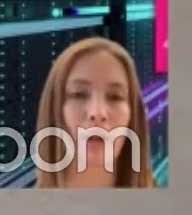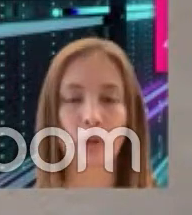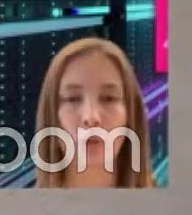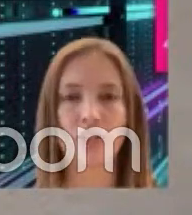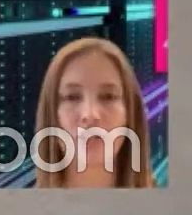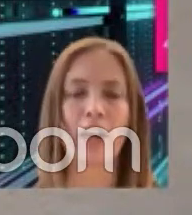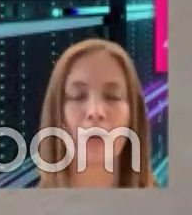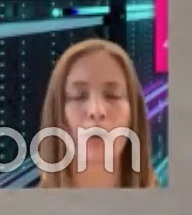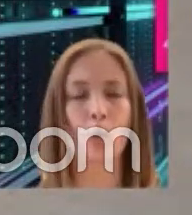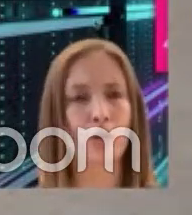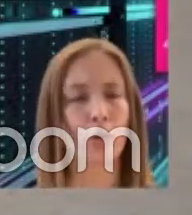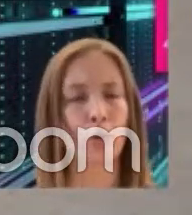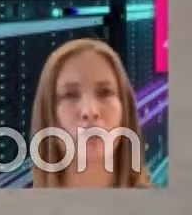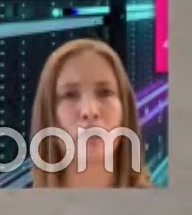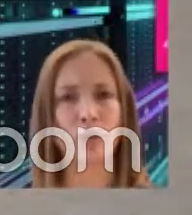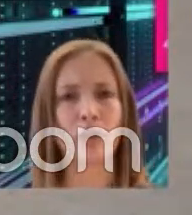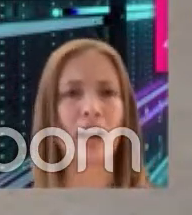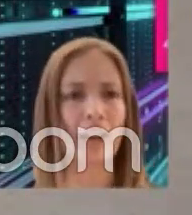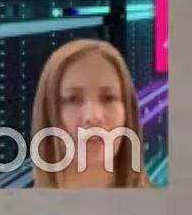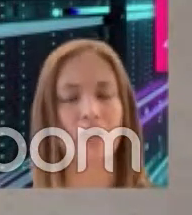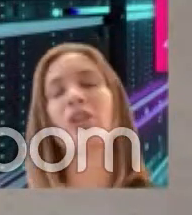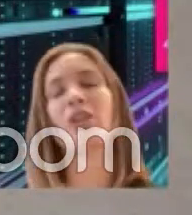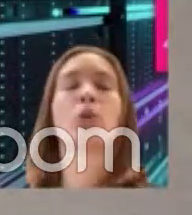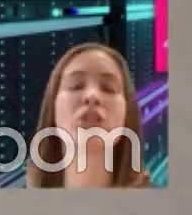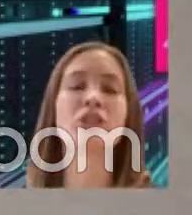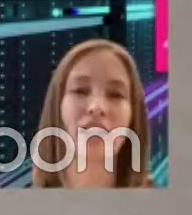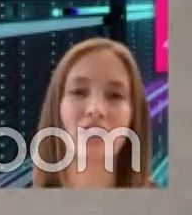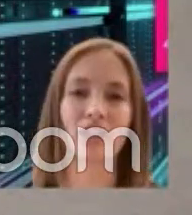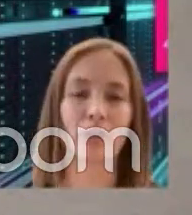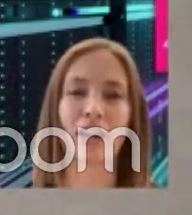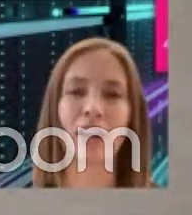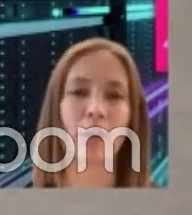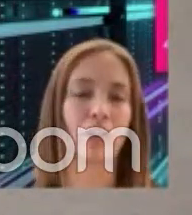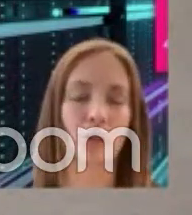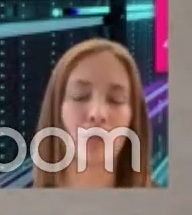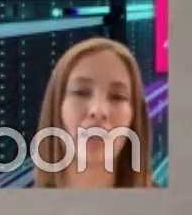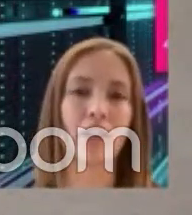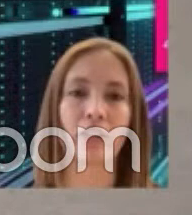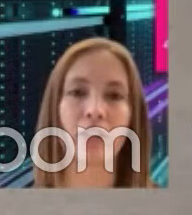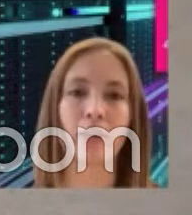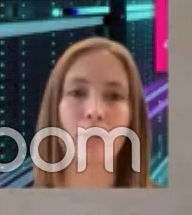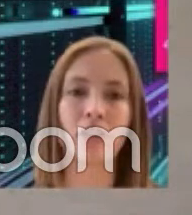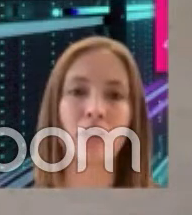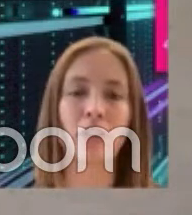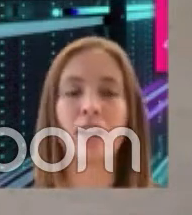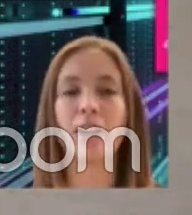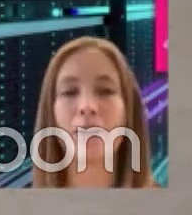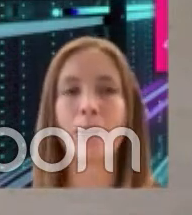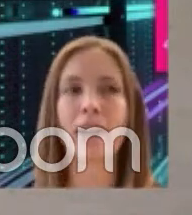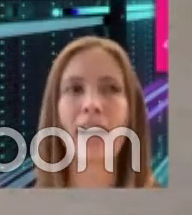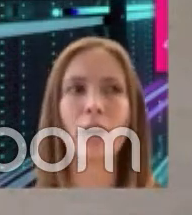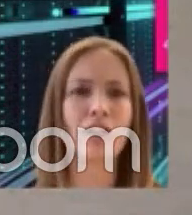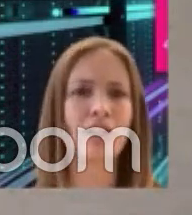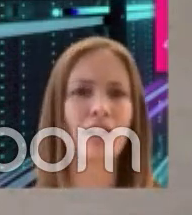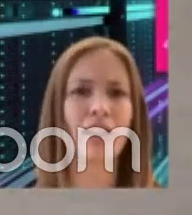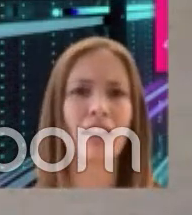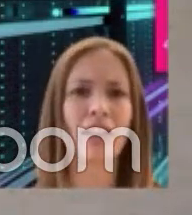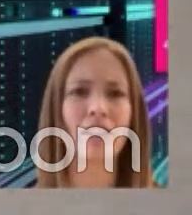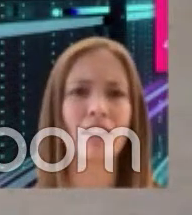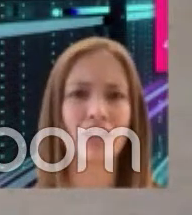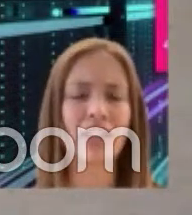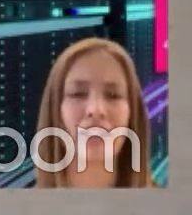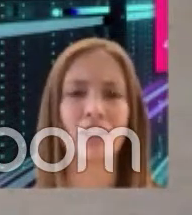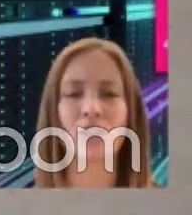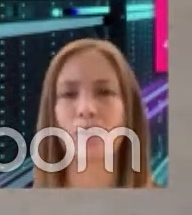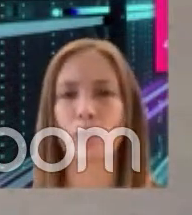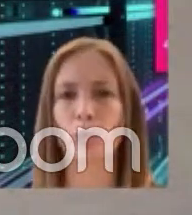given much thoughts to how the workforce viewed us we just sent stuff out and assume that they'd gotten the message but how did